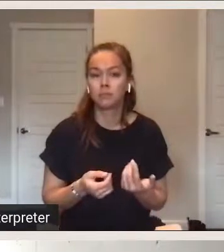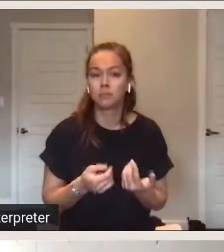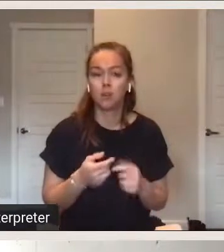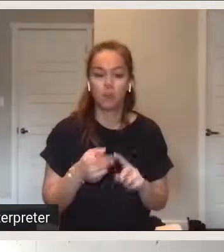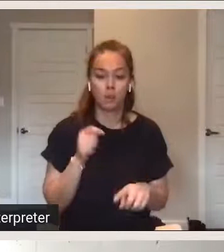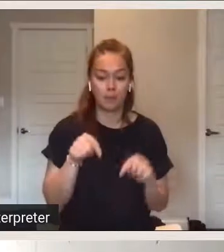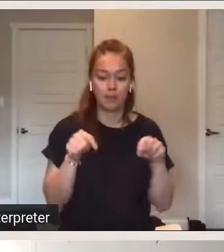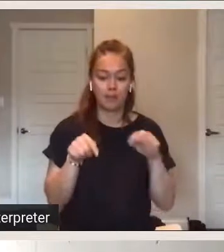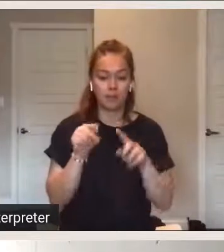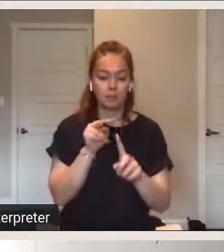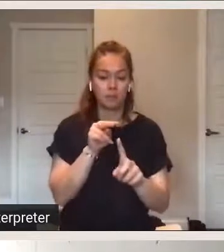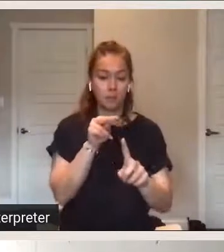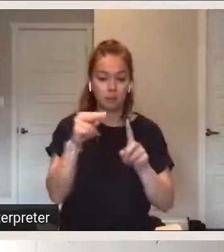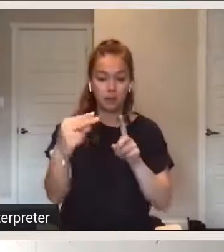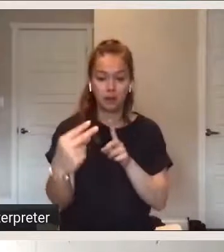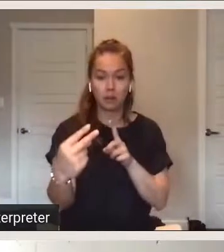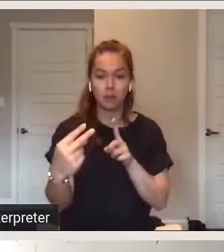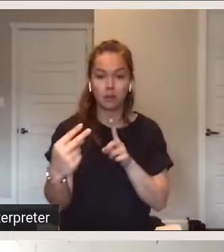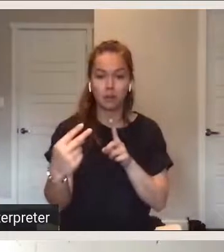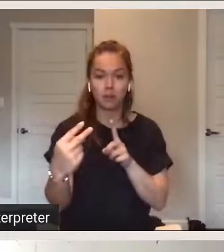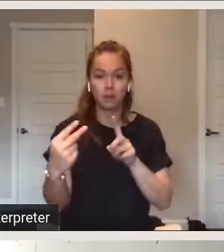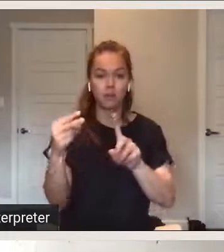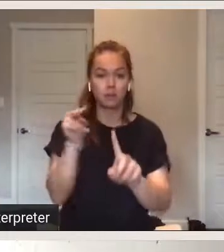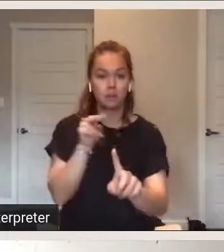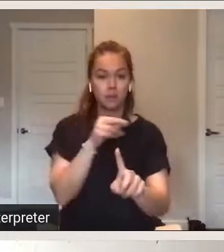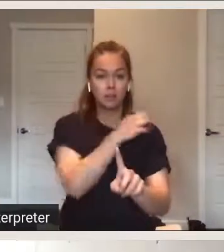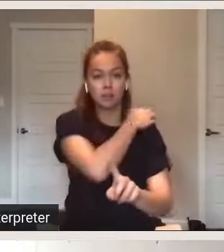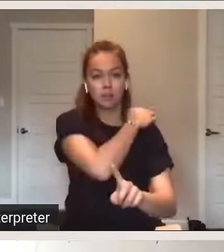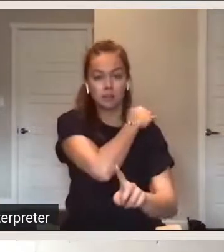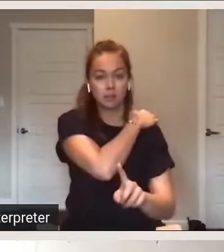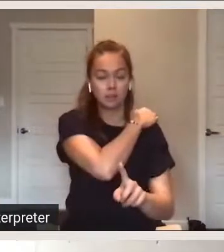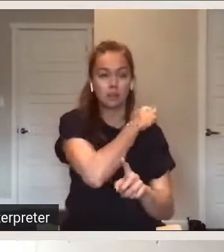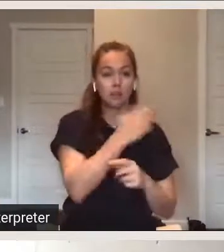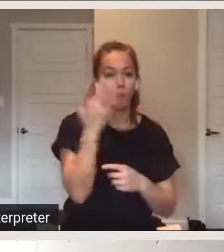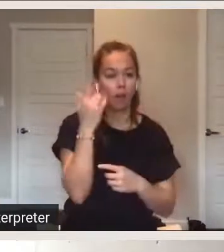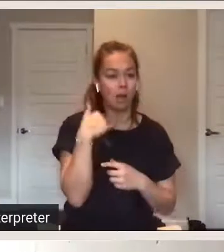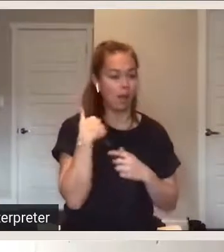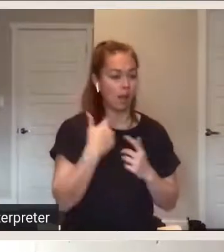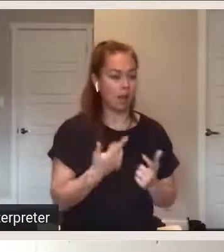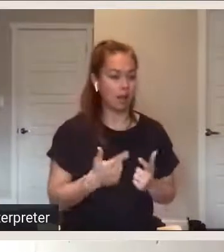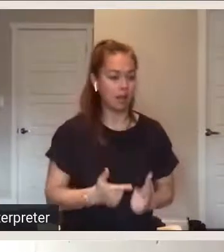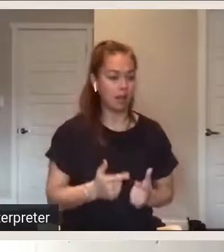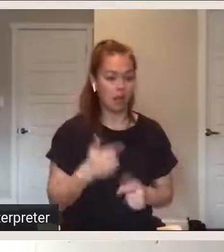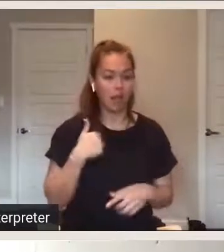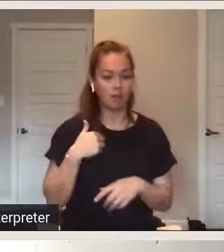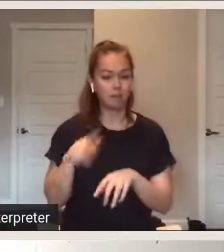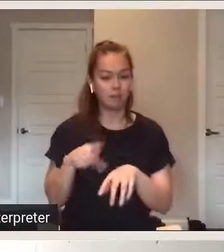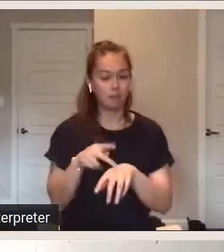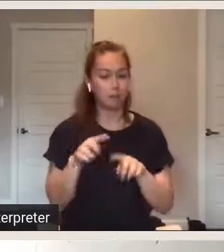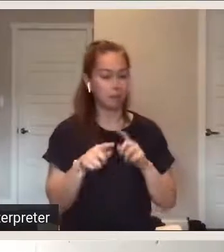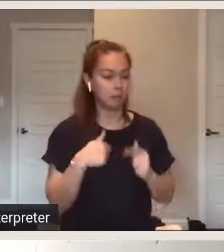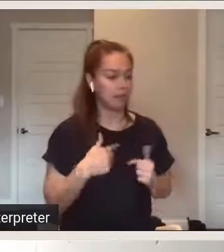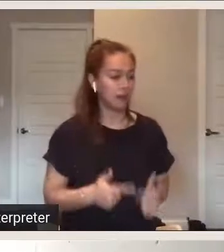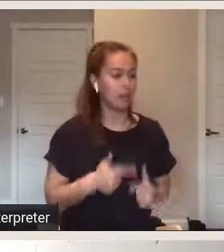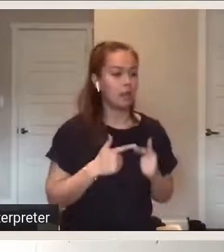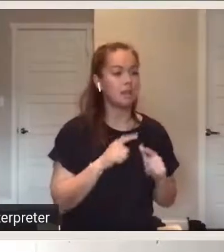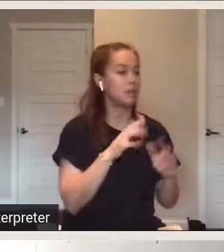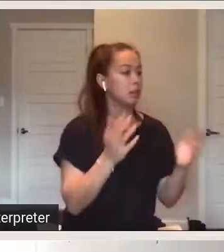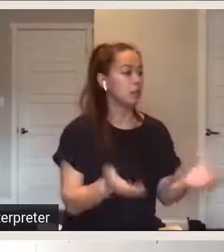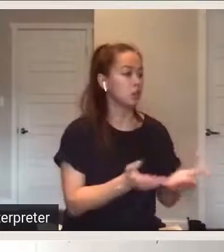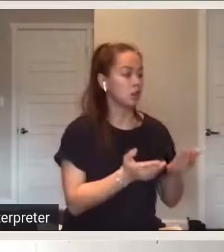perspective, like as like a Philippine diasporic filmmaker, like what do these stories